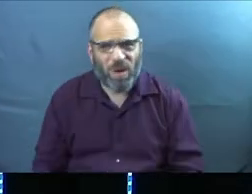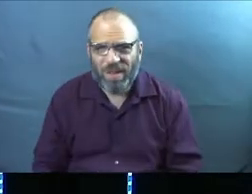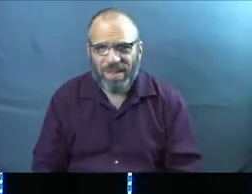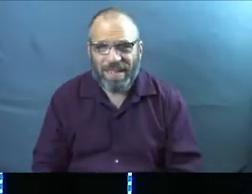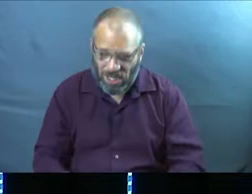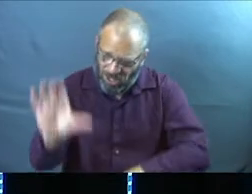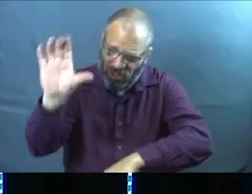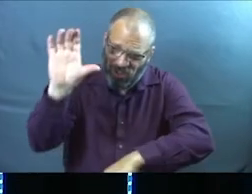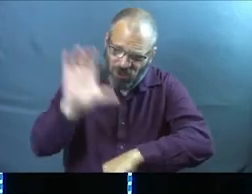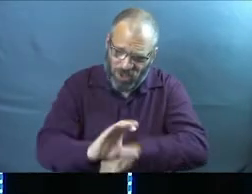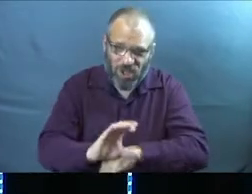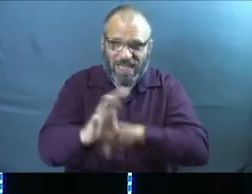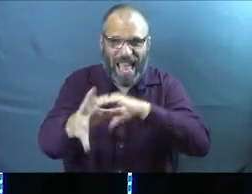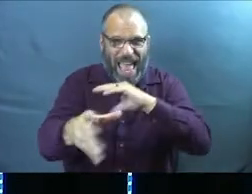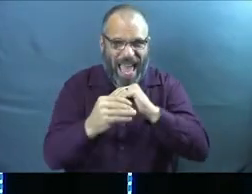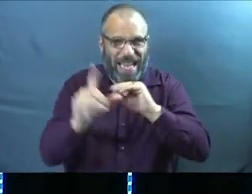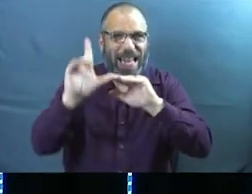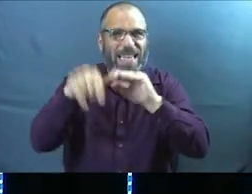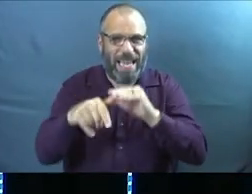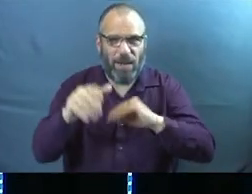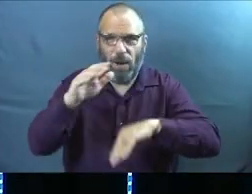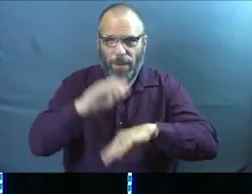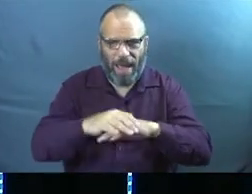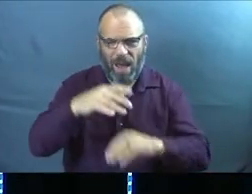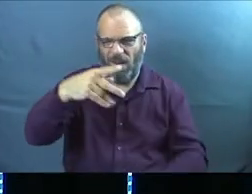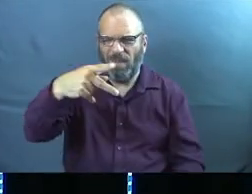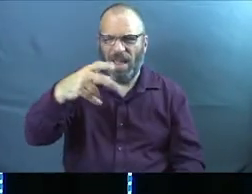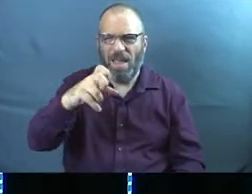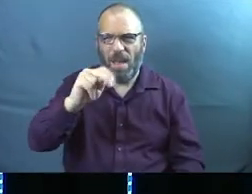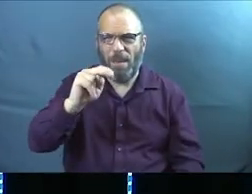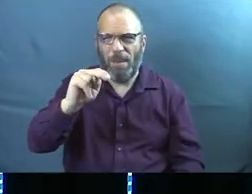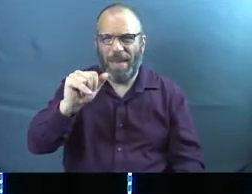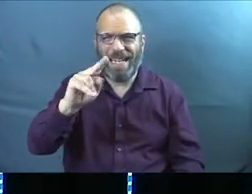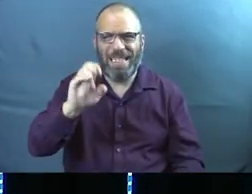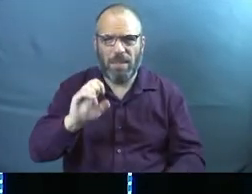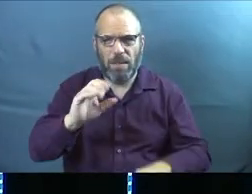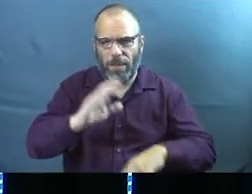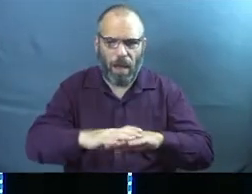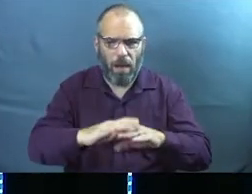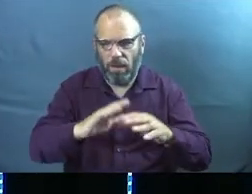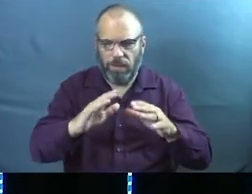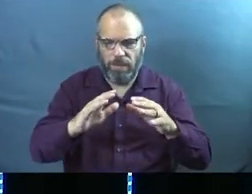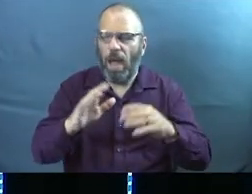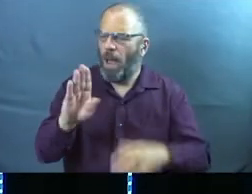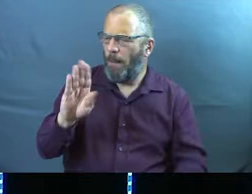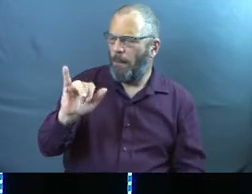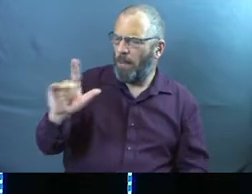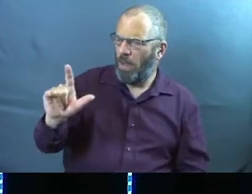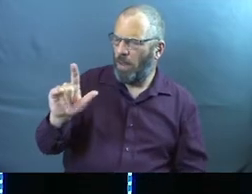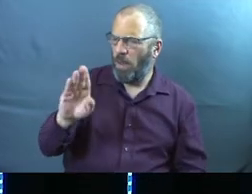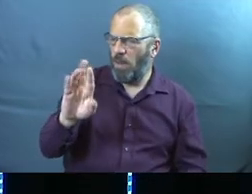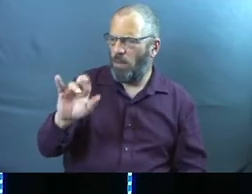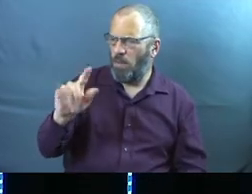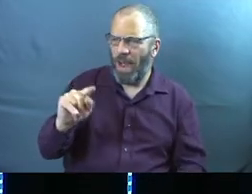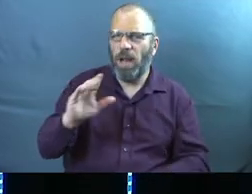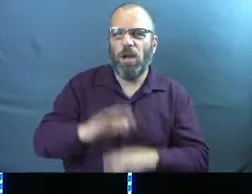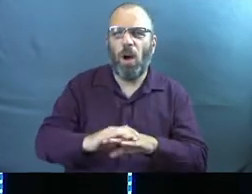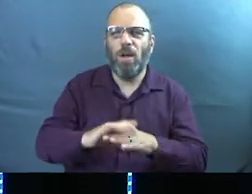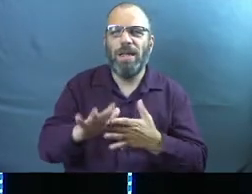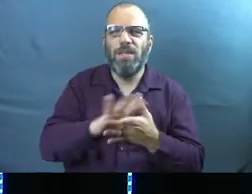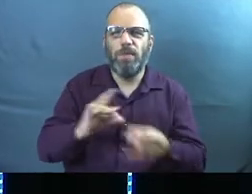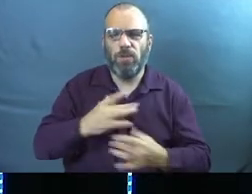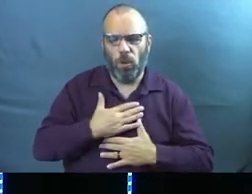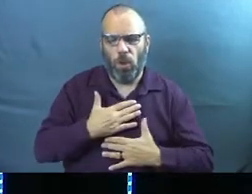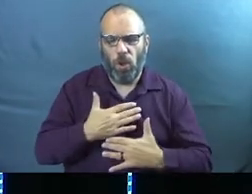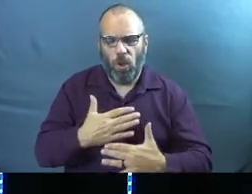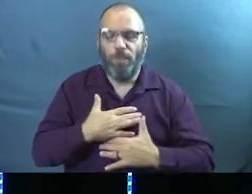The church weirdly added that later, but that's not true. Bill Bright calls this spiritual breathing.